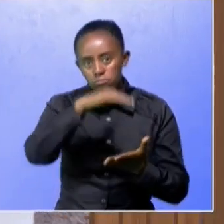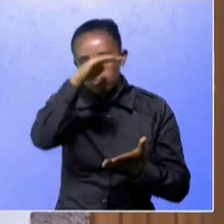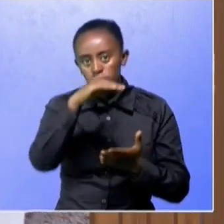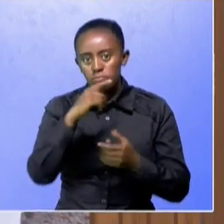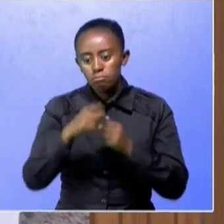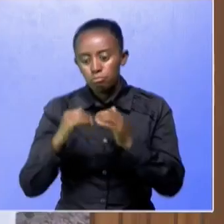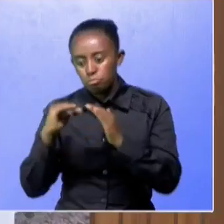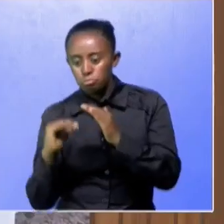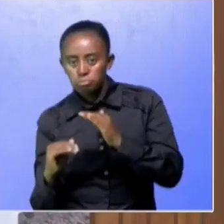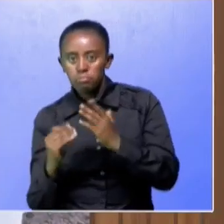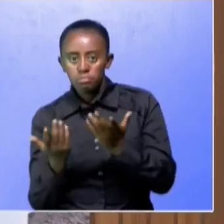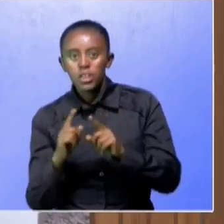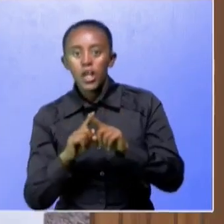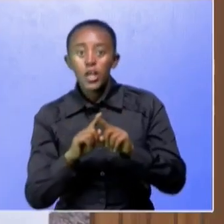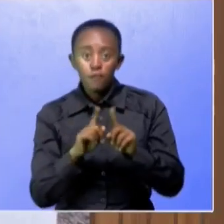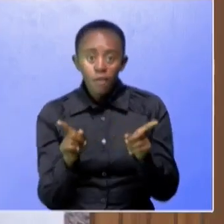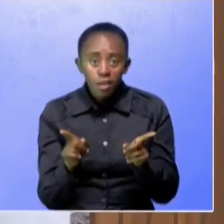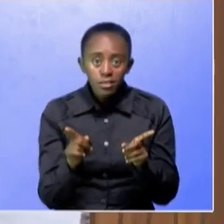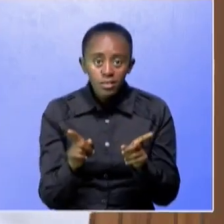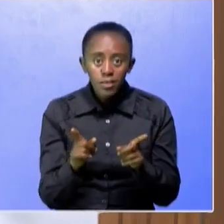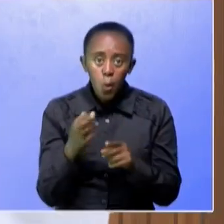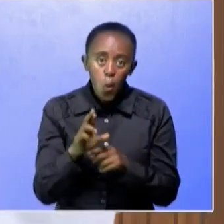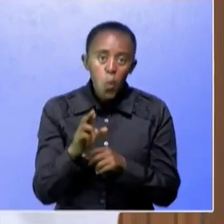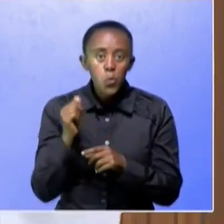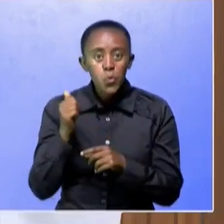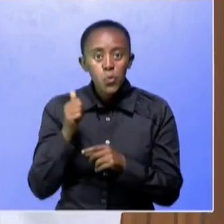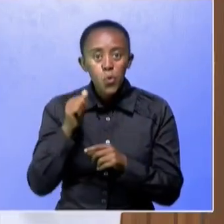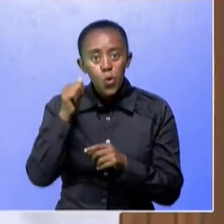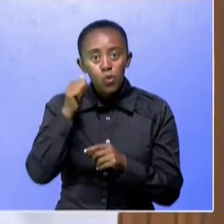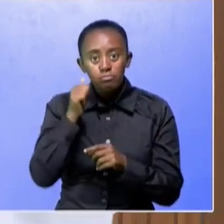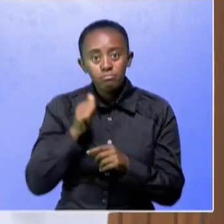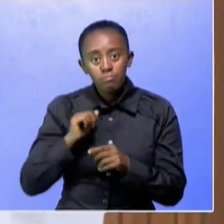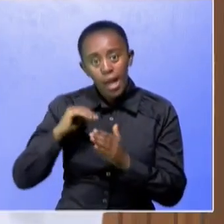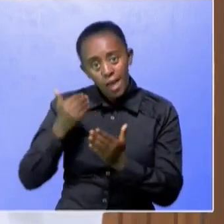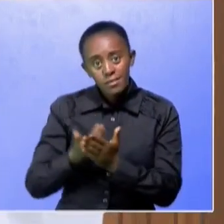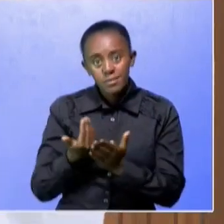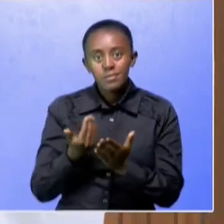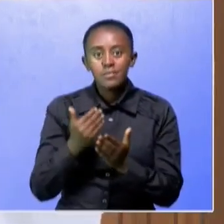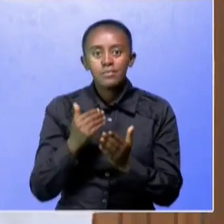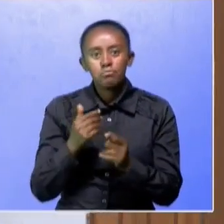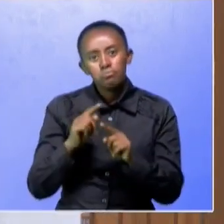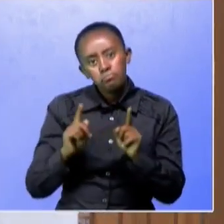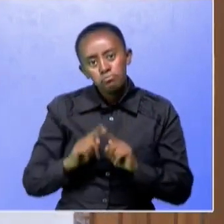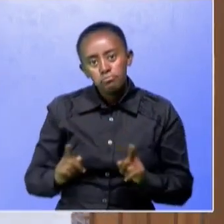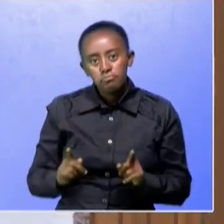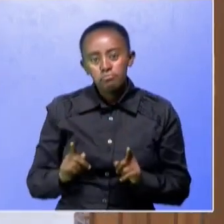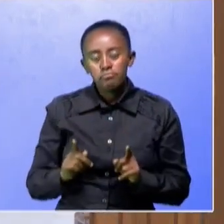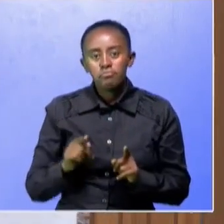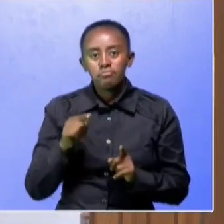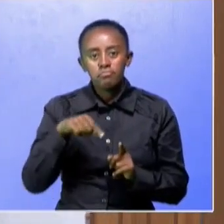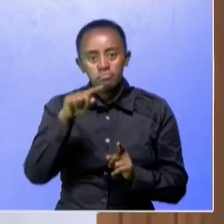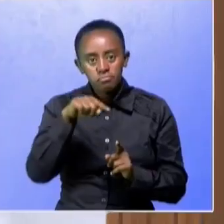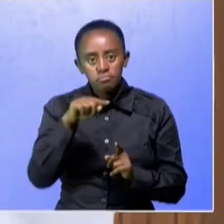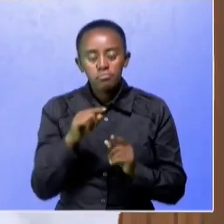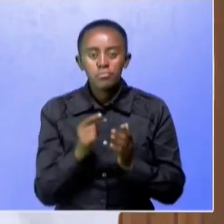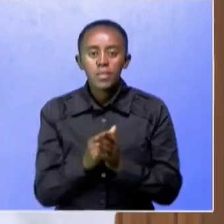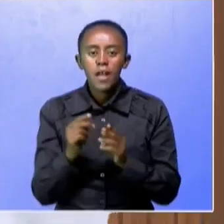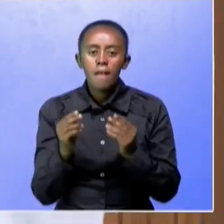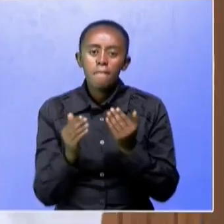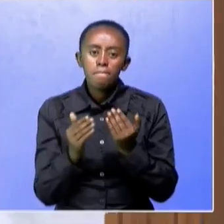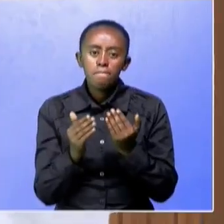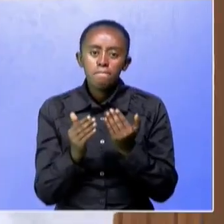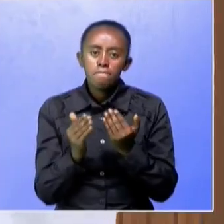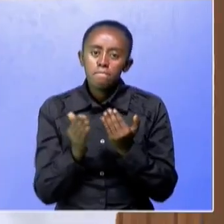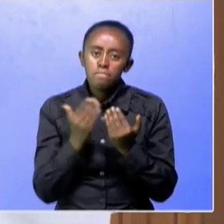your friend's age or your cousin's age, etc. Therefore, I would like to show you that very simple